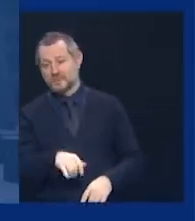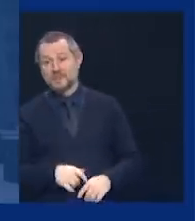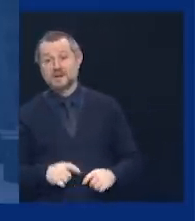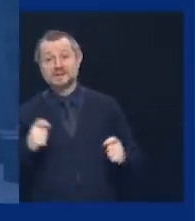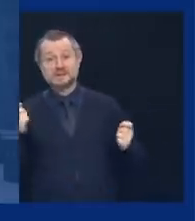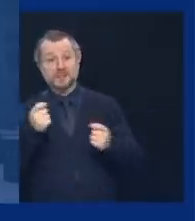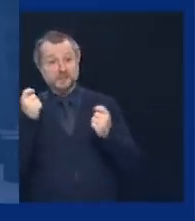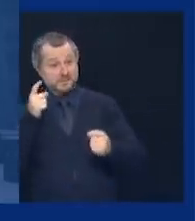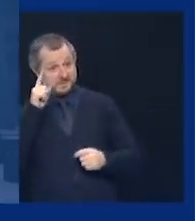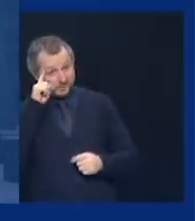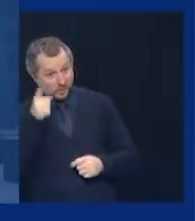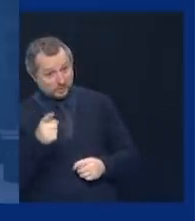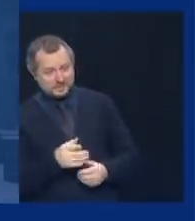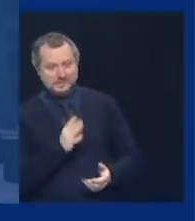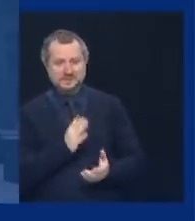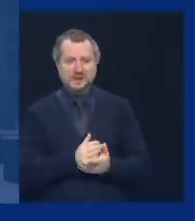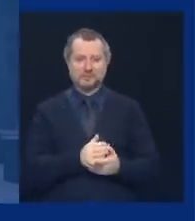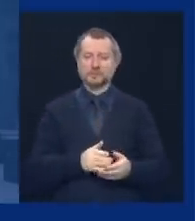Stop shutdowns.